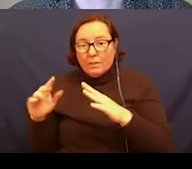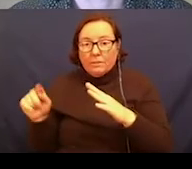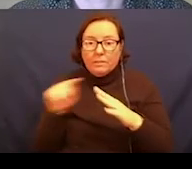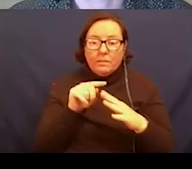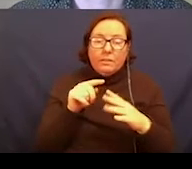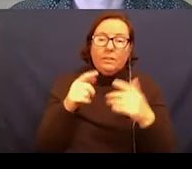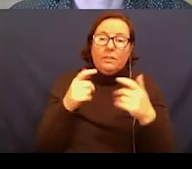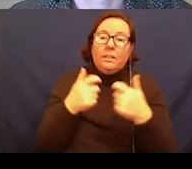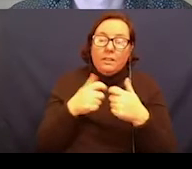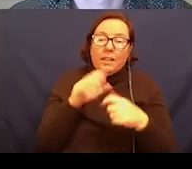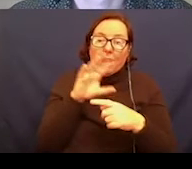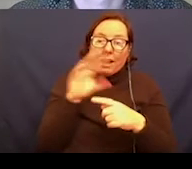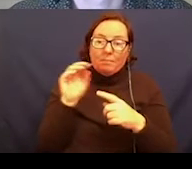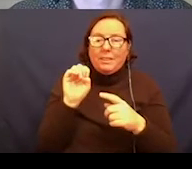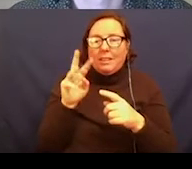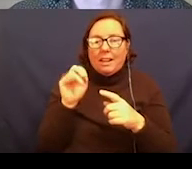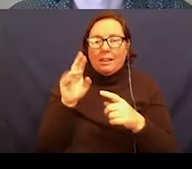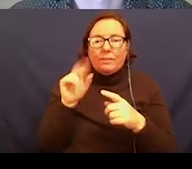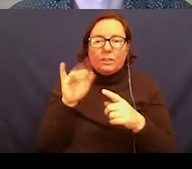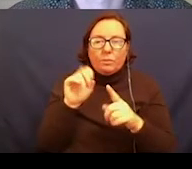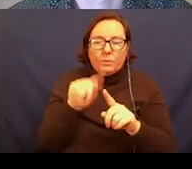electric customers.